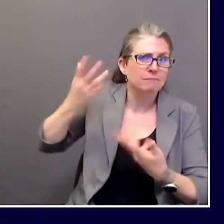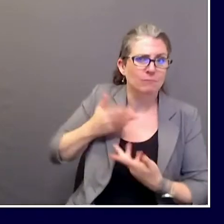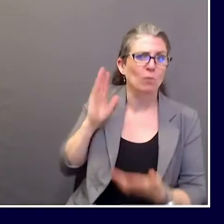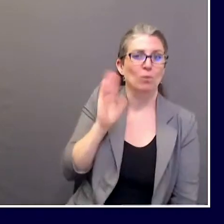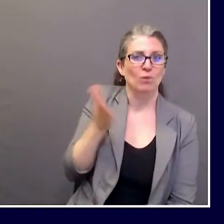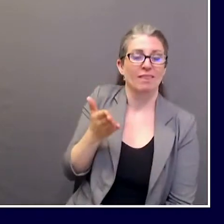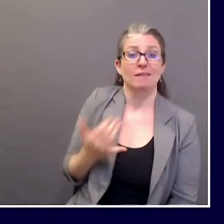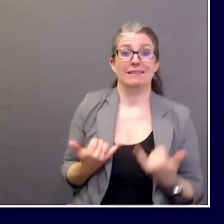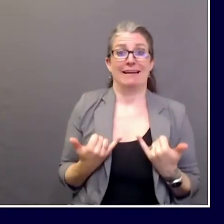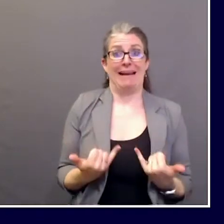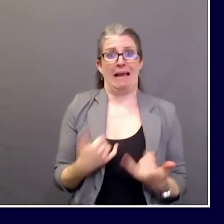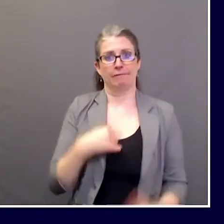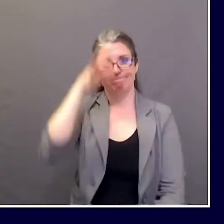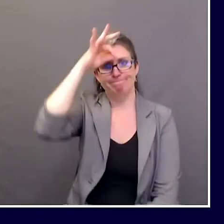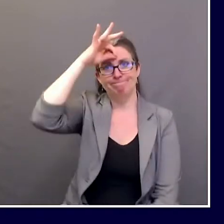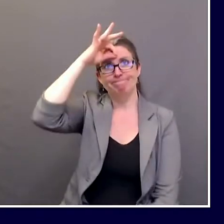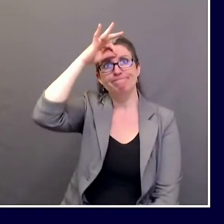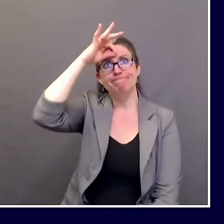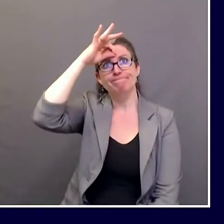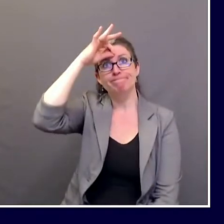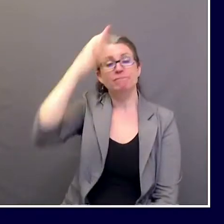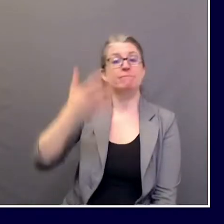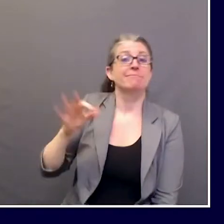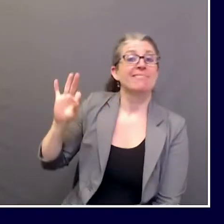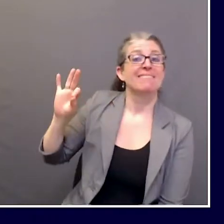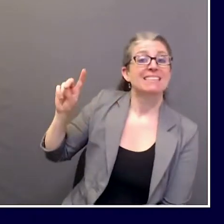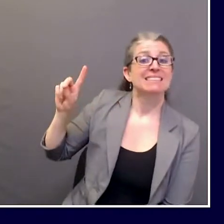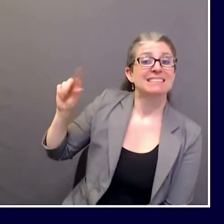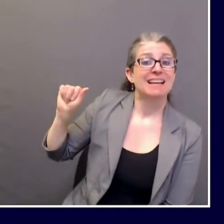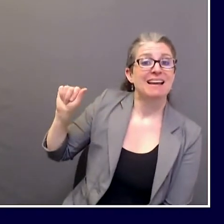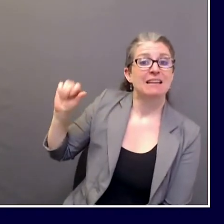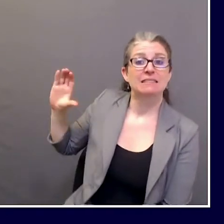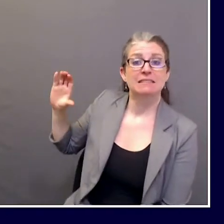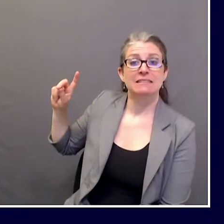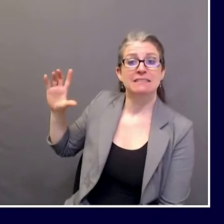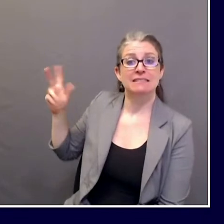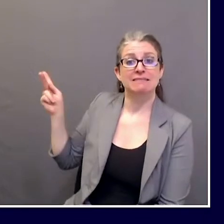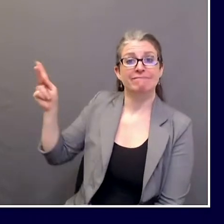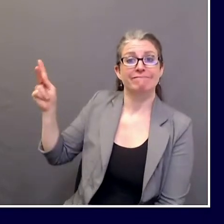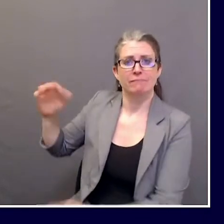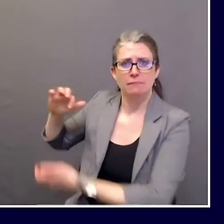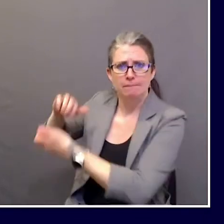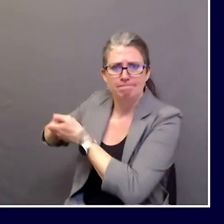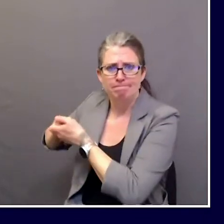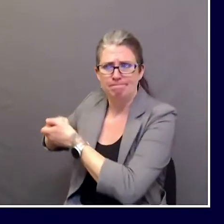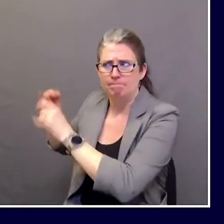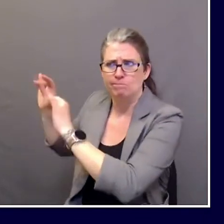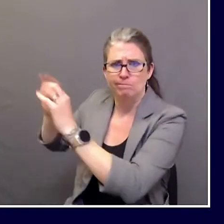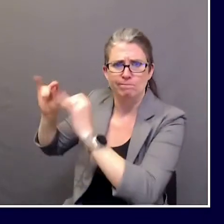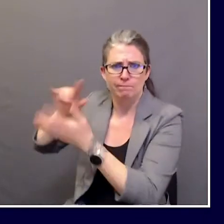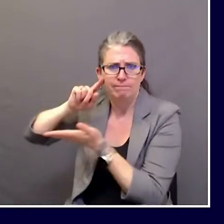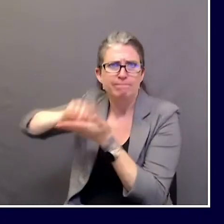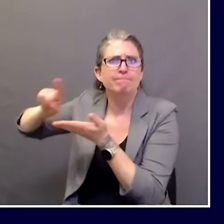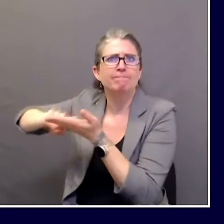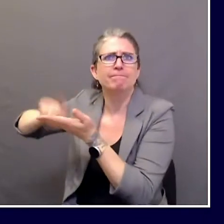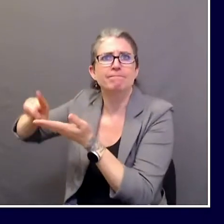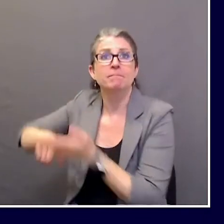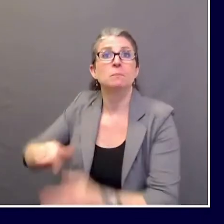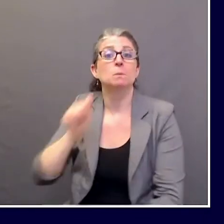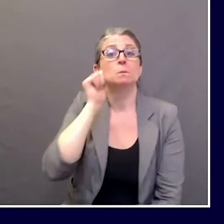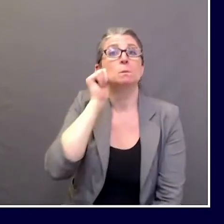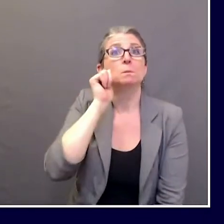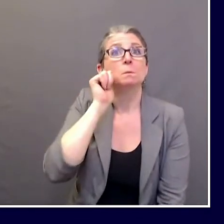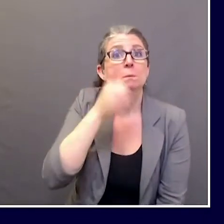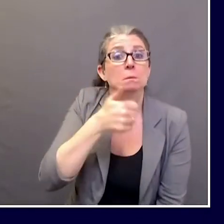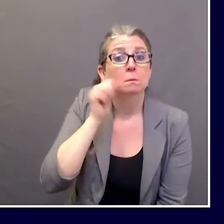readily apparent, but more to come on that 24 or so hours from now. I wonder